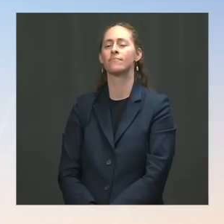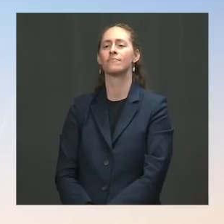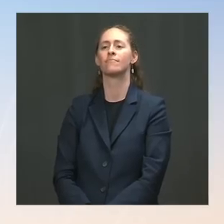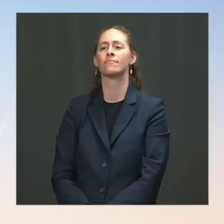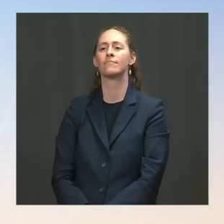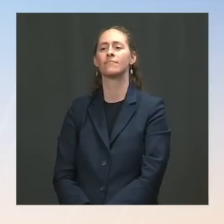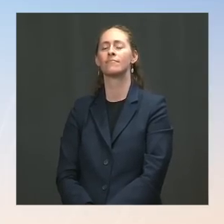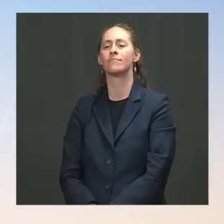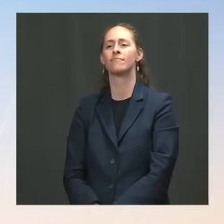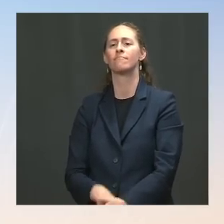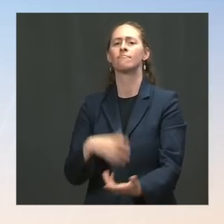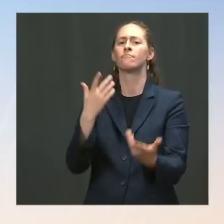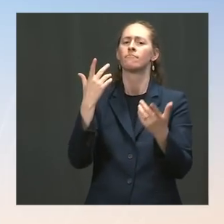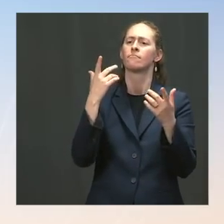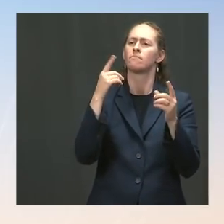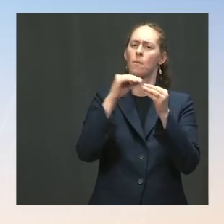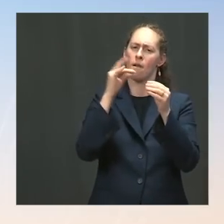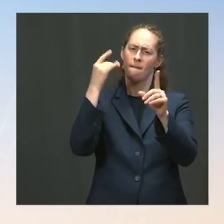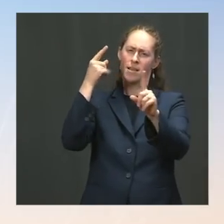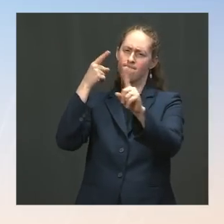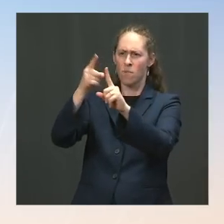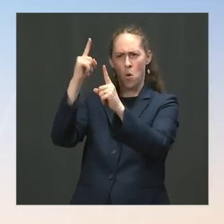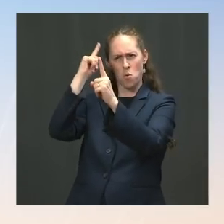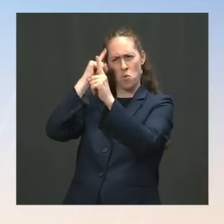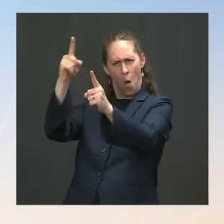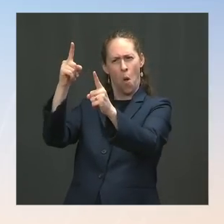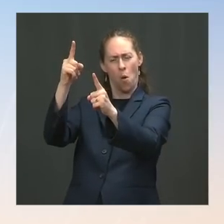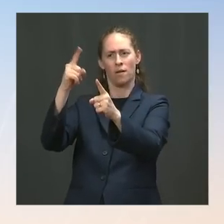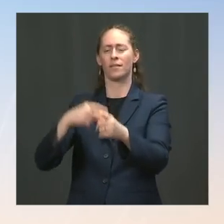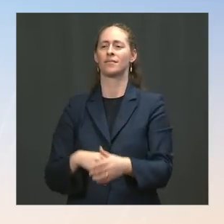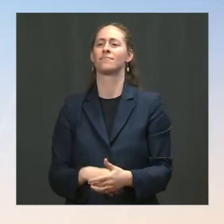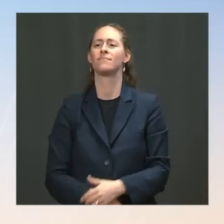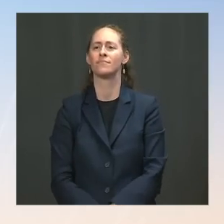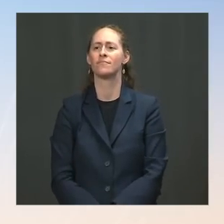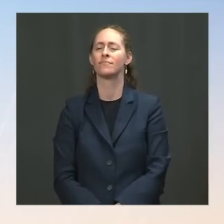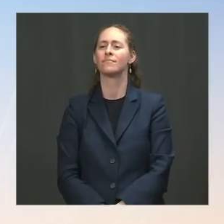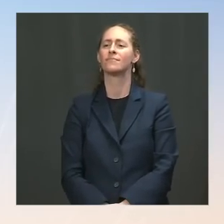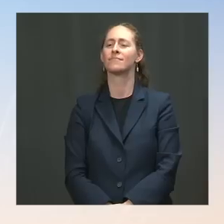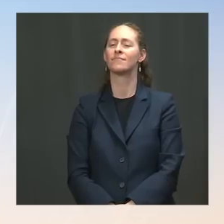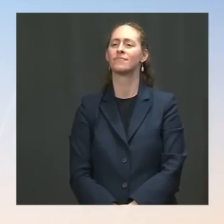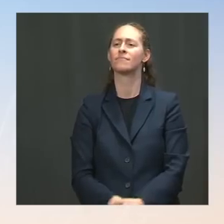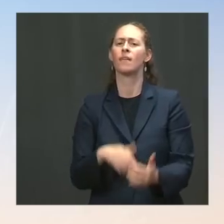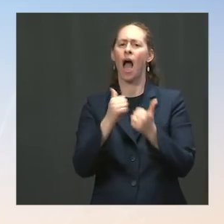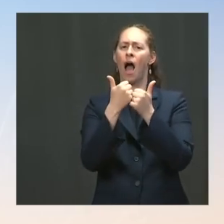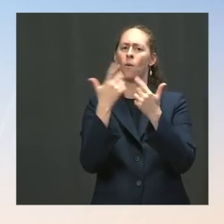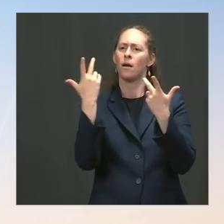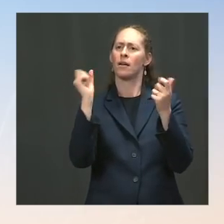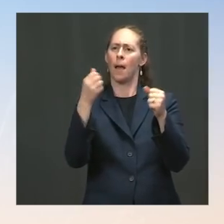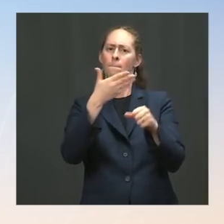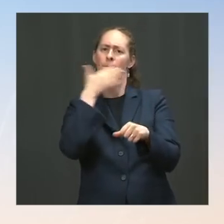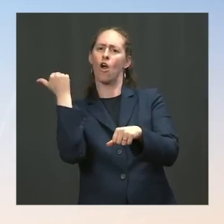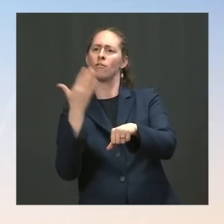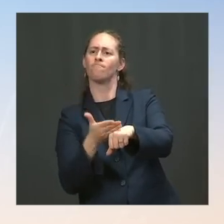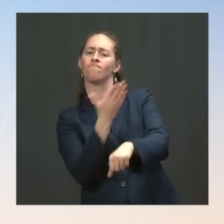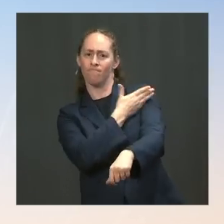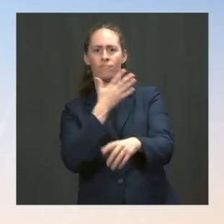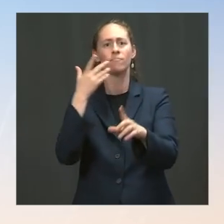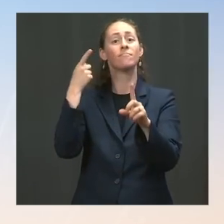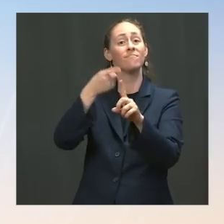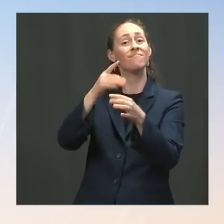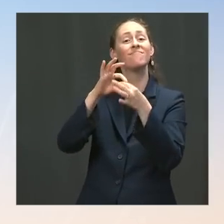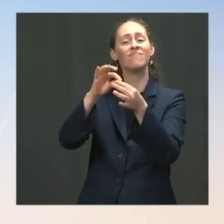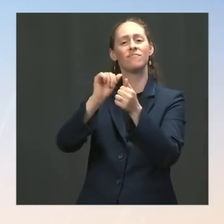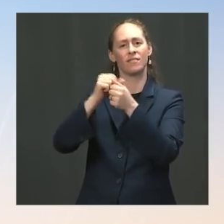Better investments to address our climate crisis, positioning America to drive the electric vehicle future forward, outcompete